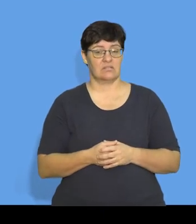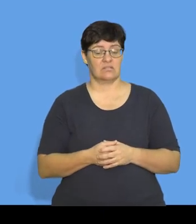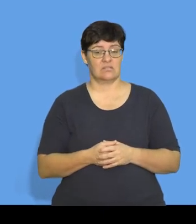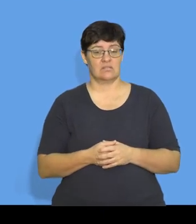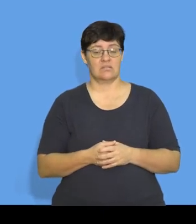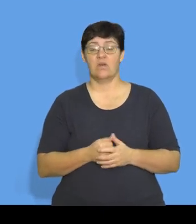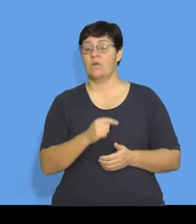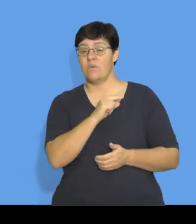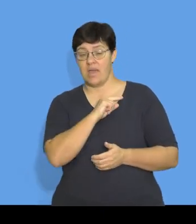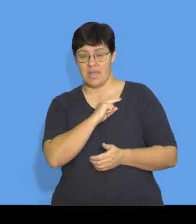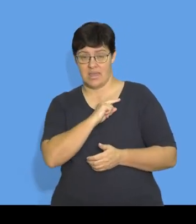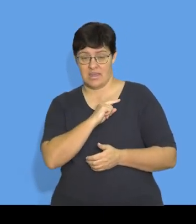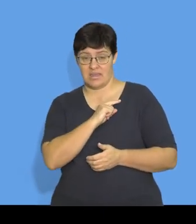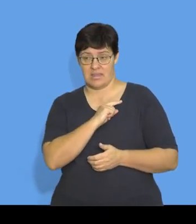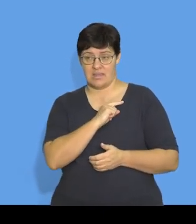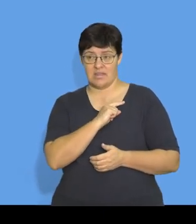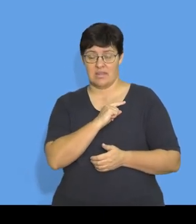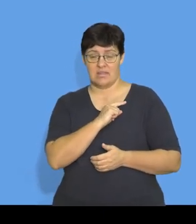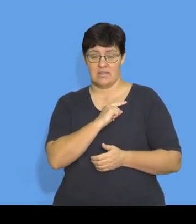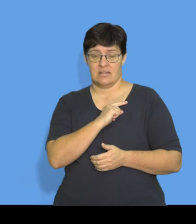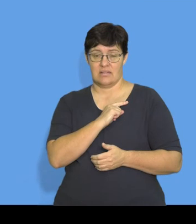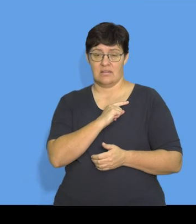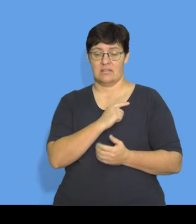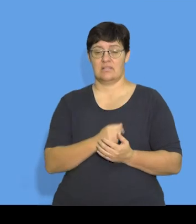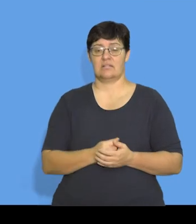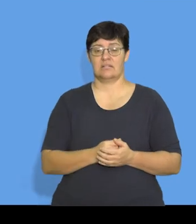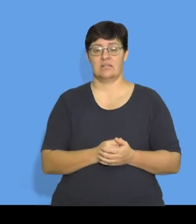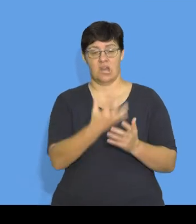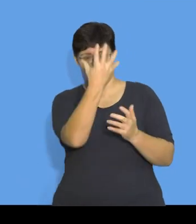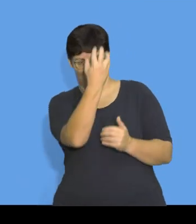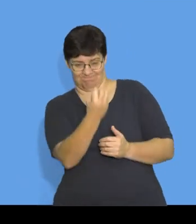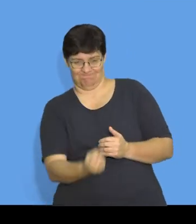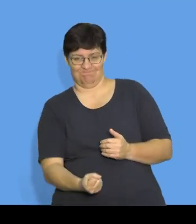due to gravity.